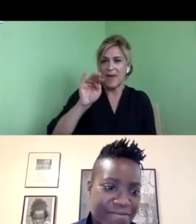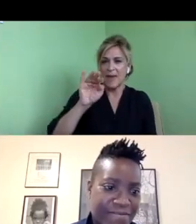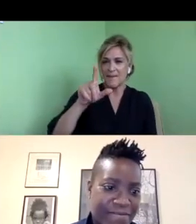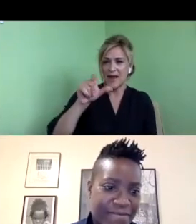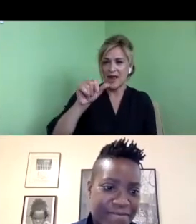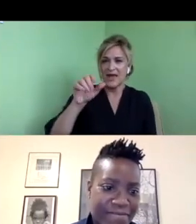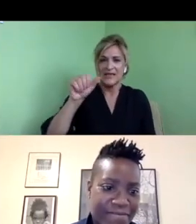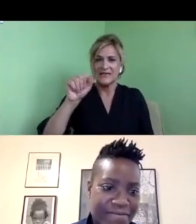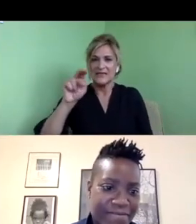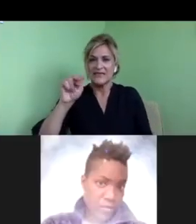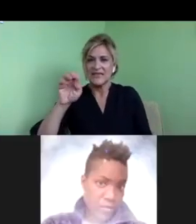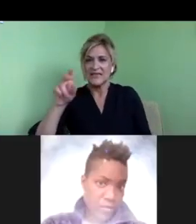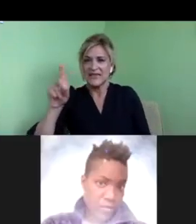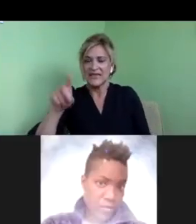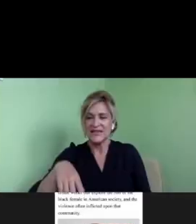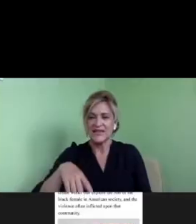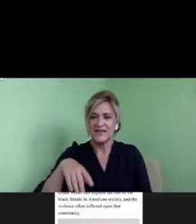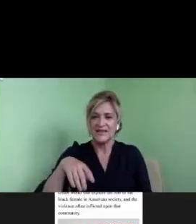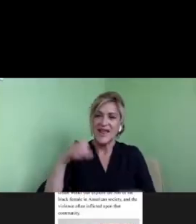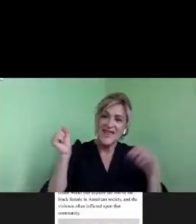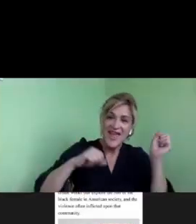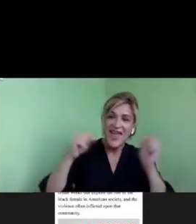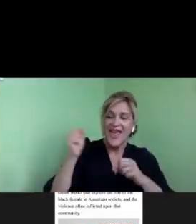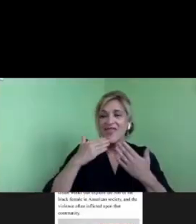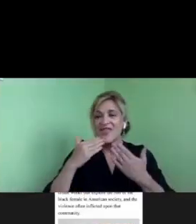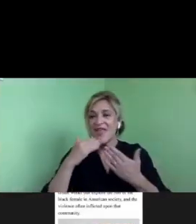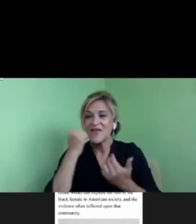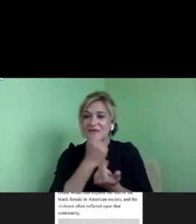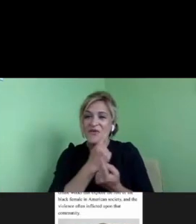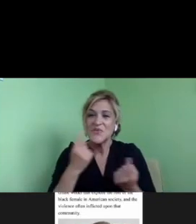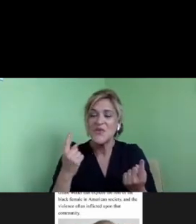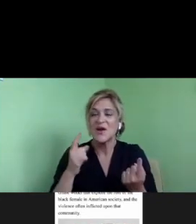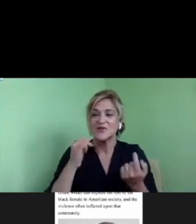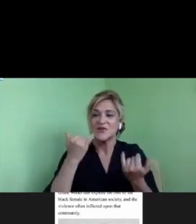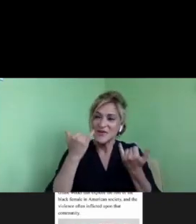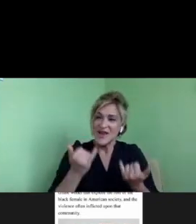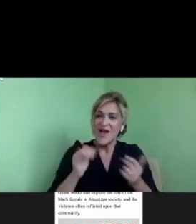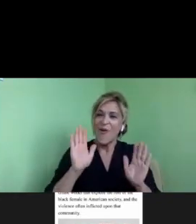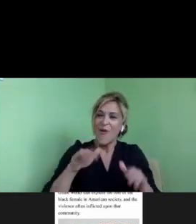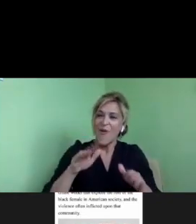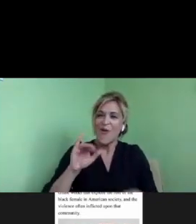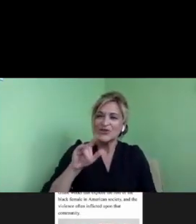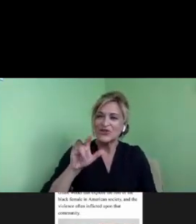Yay, thank you, everybody. Okay, so, Jill, that was incredible.